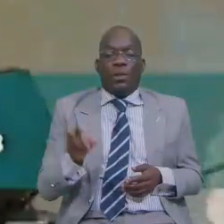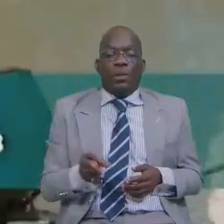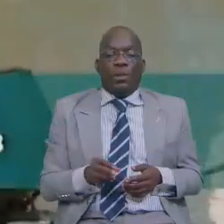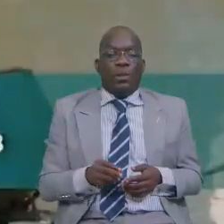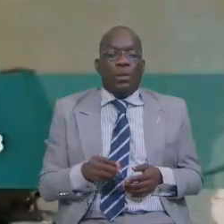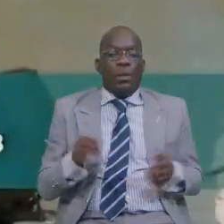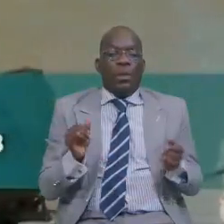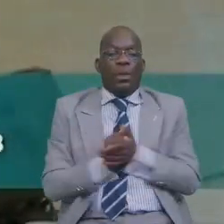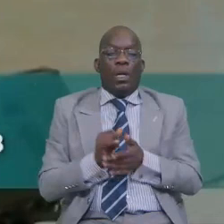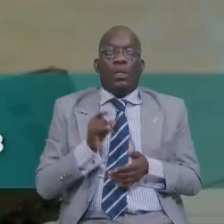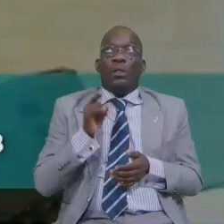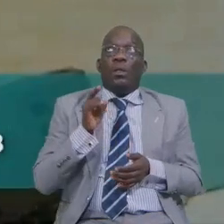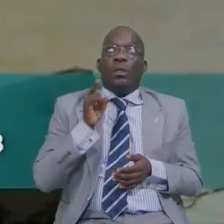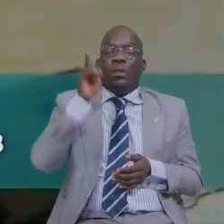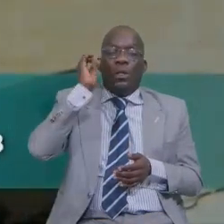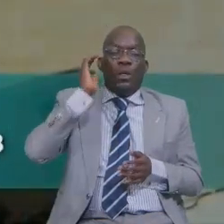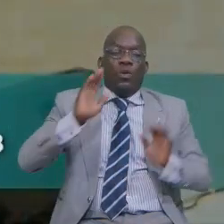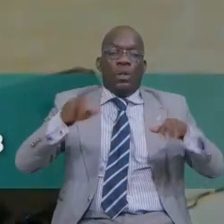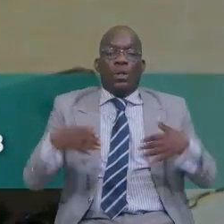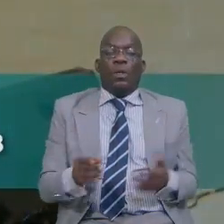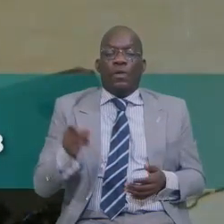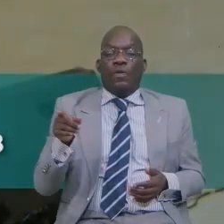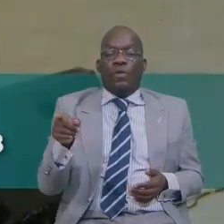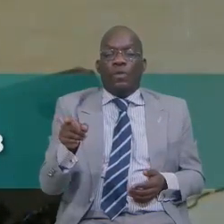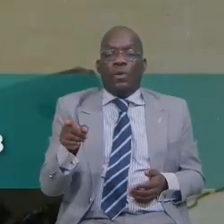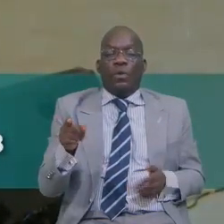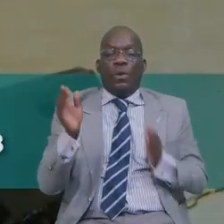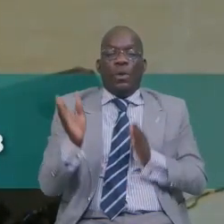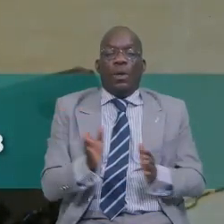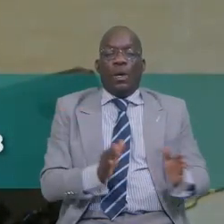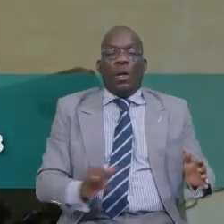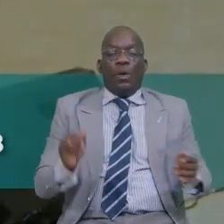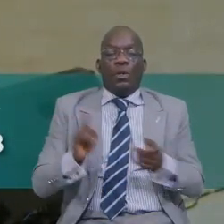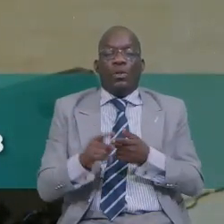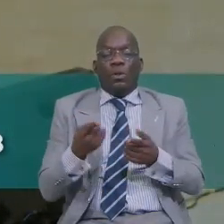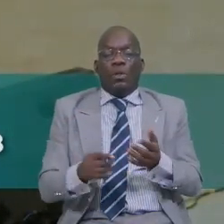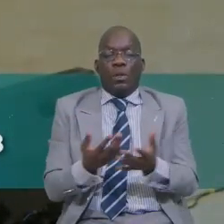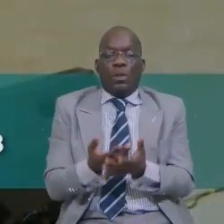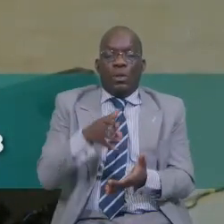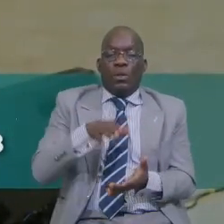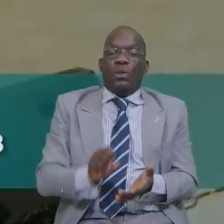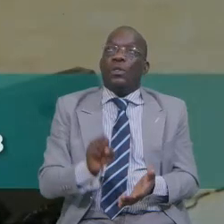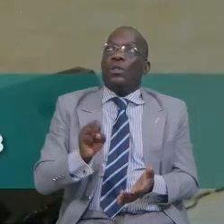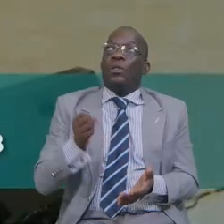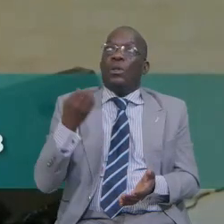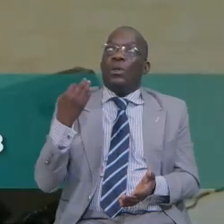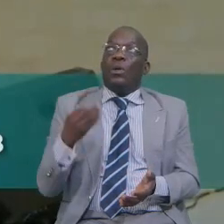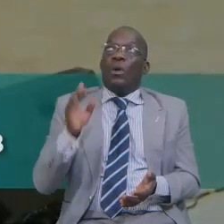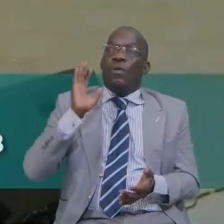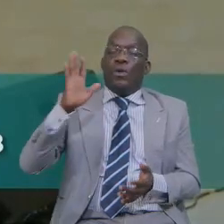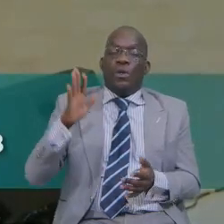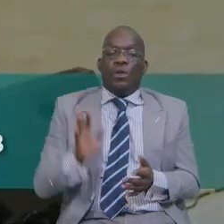he will grant you, according to the riches of his glory, to